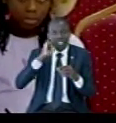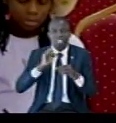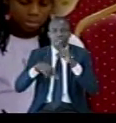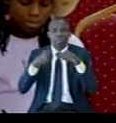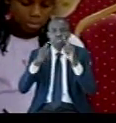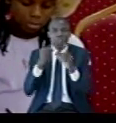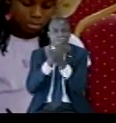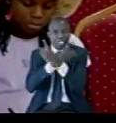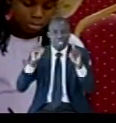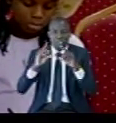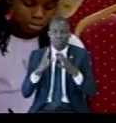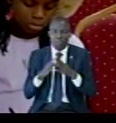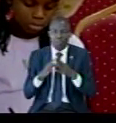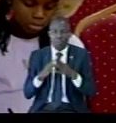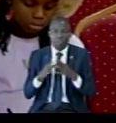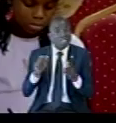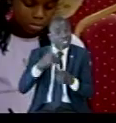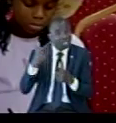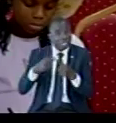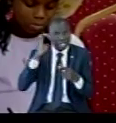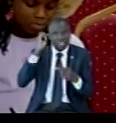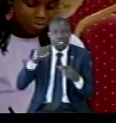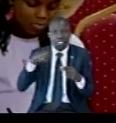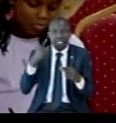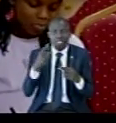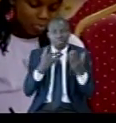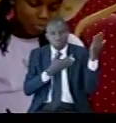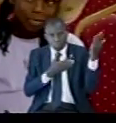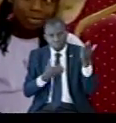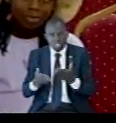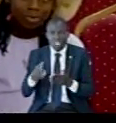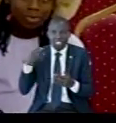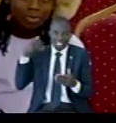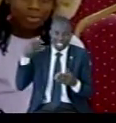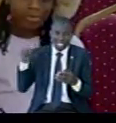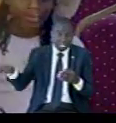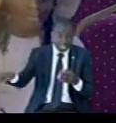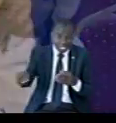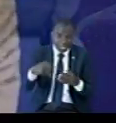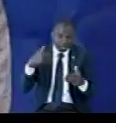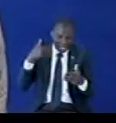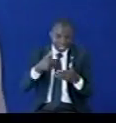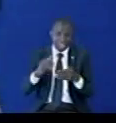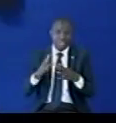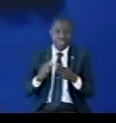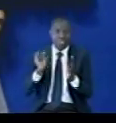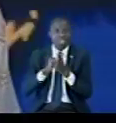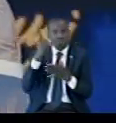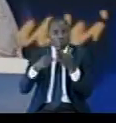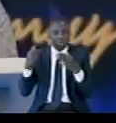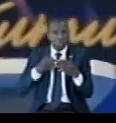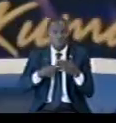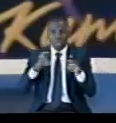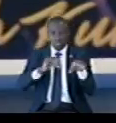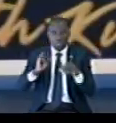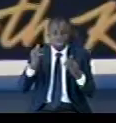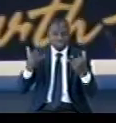to deliver. And then he says, bring them near. That's what we are doing